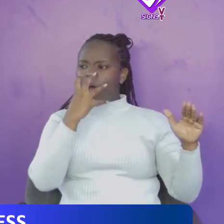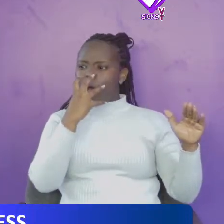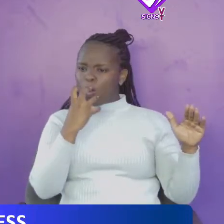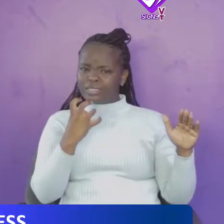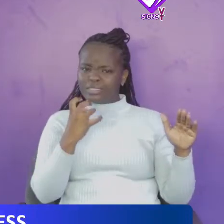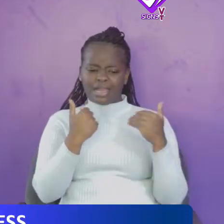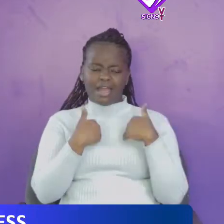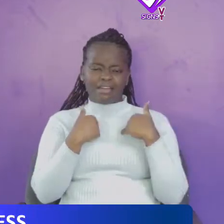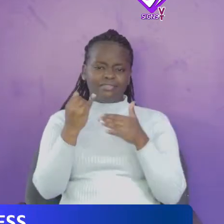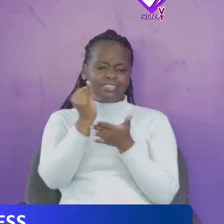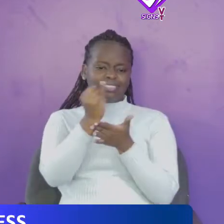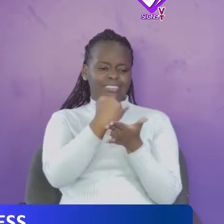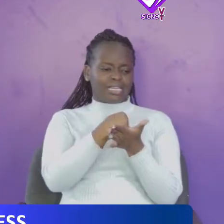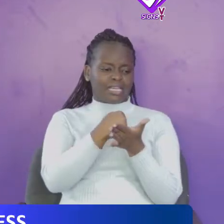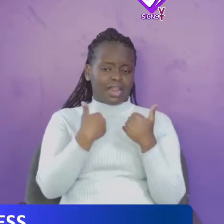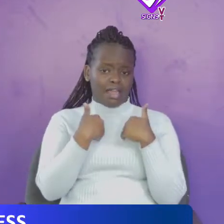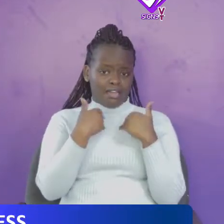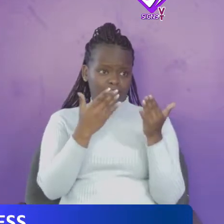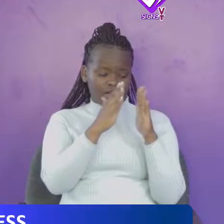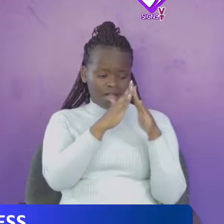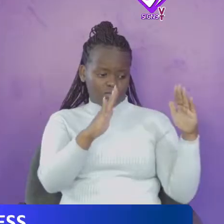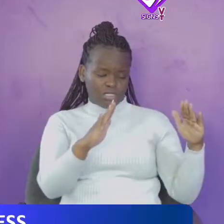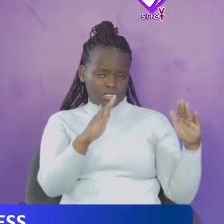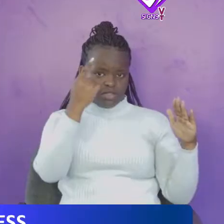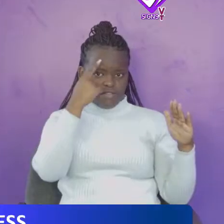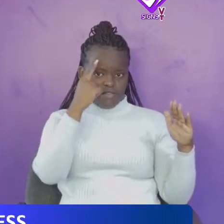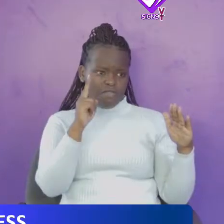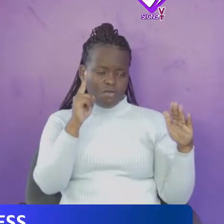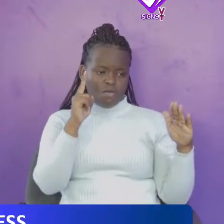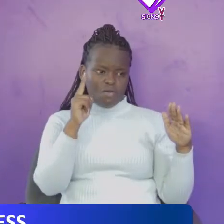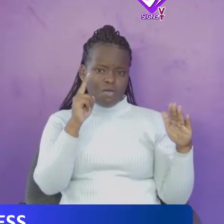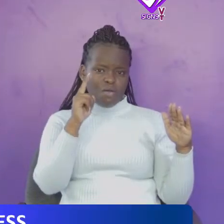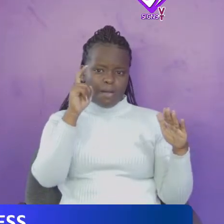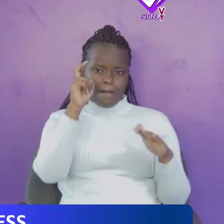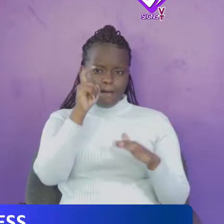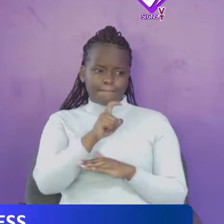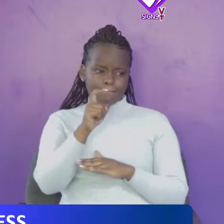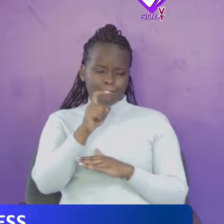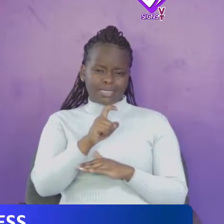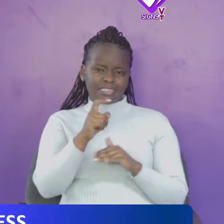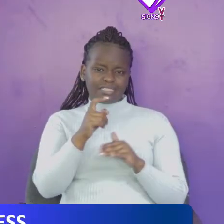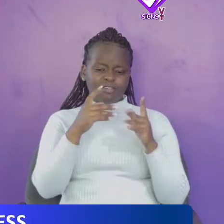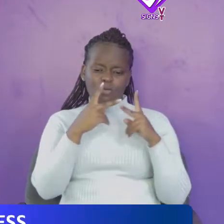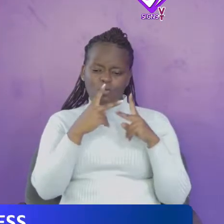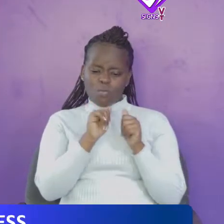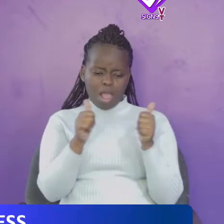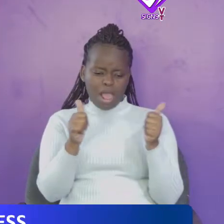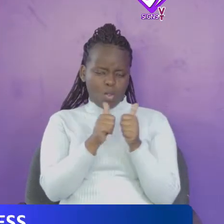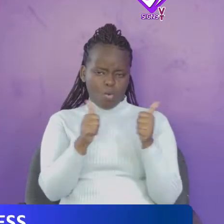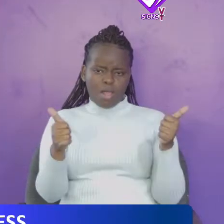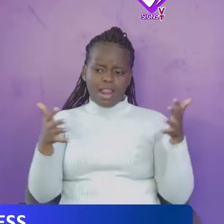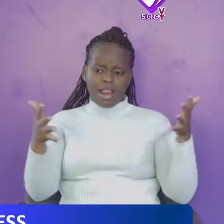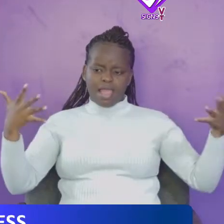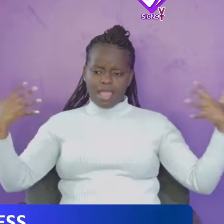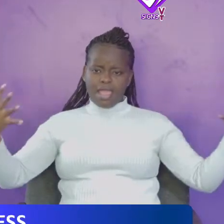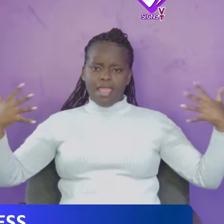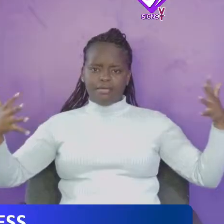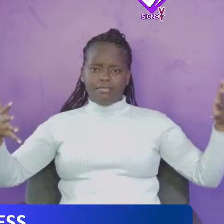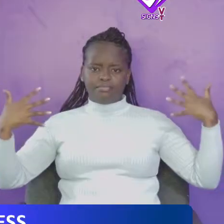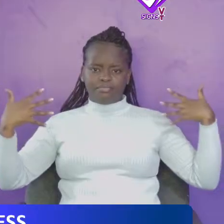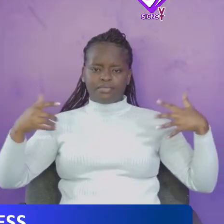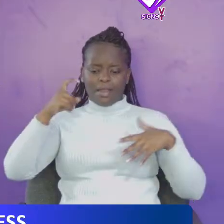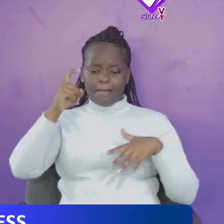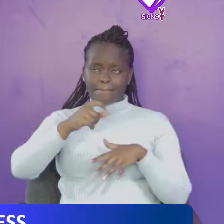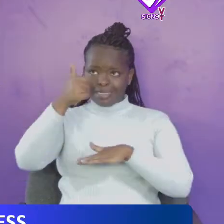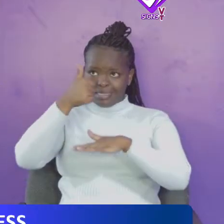design where they have their houses it has to be well ventilated. He has to sit under a